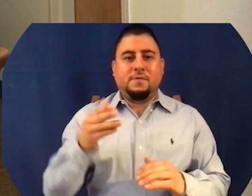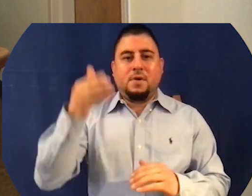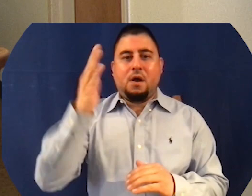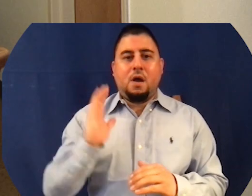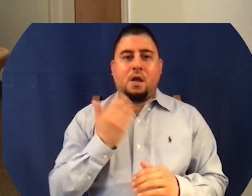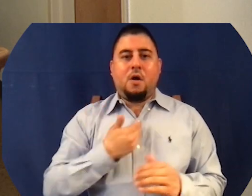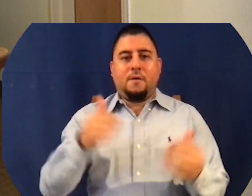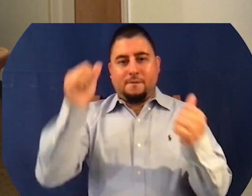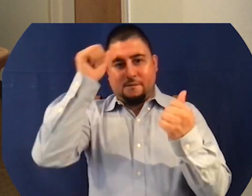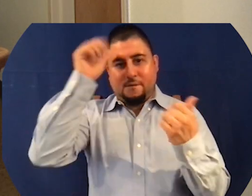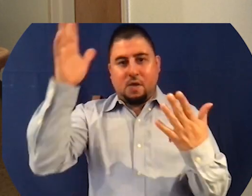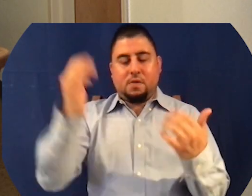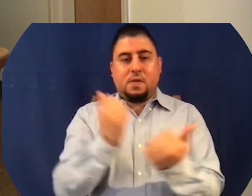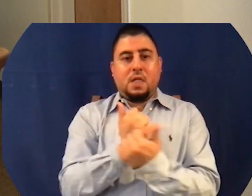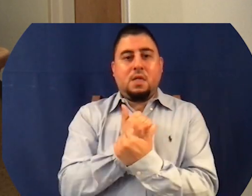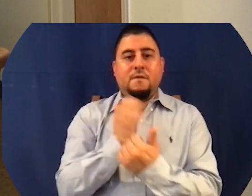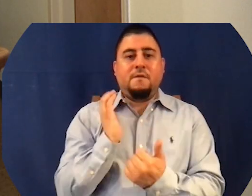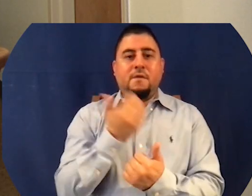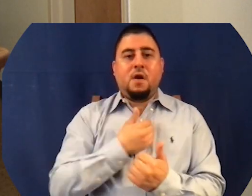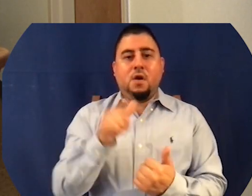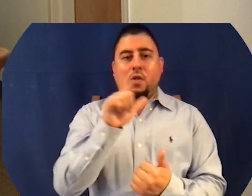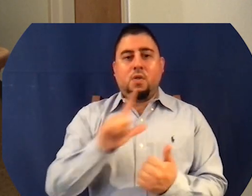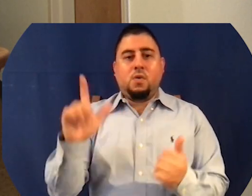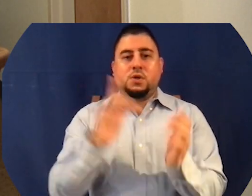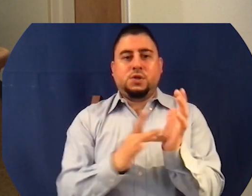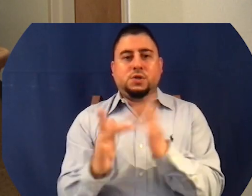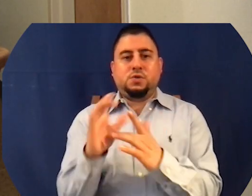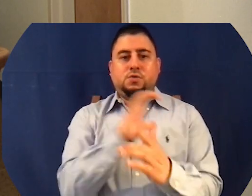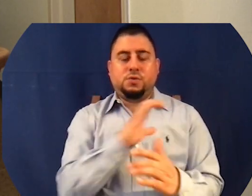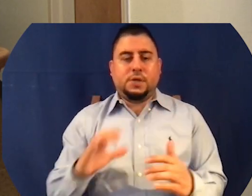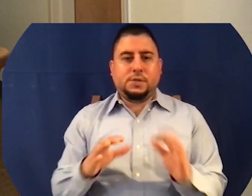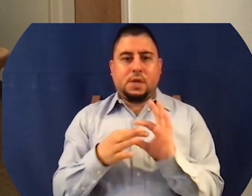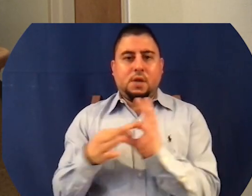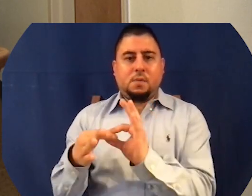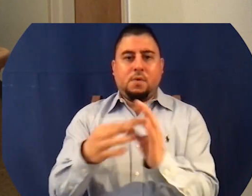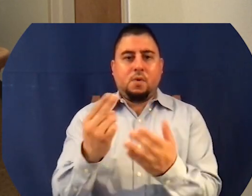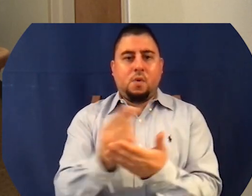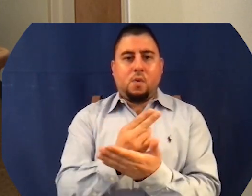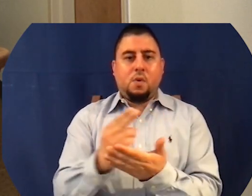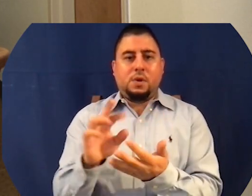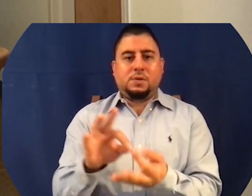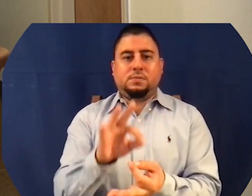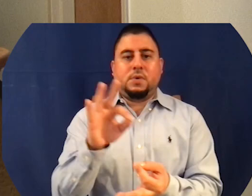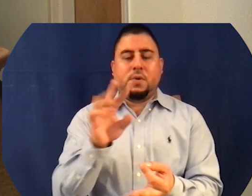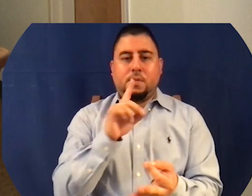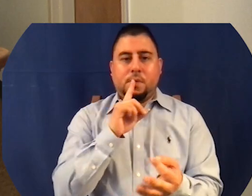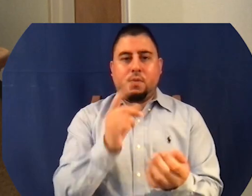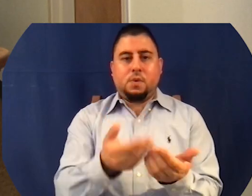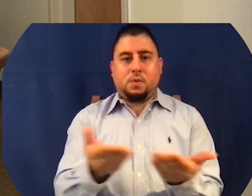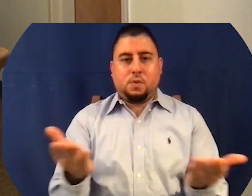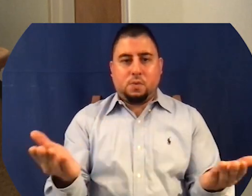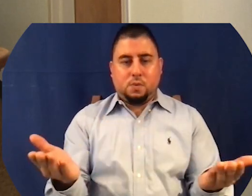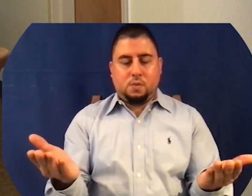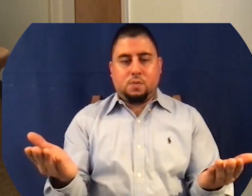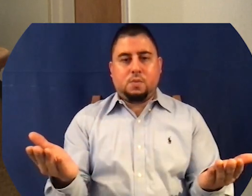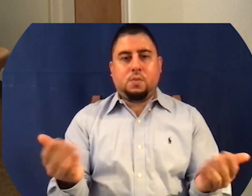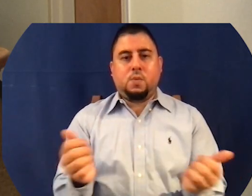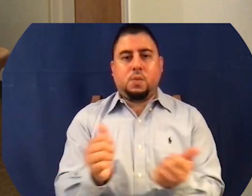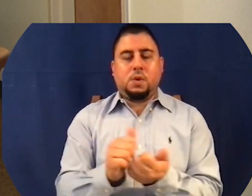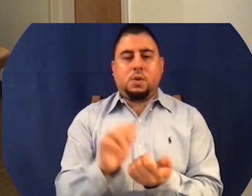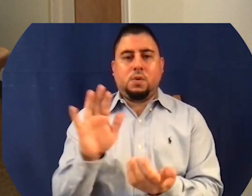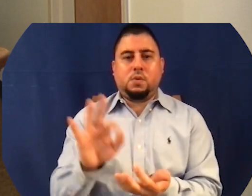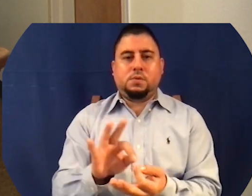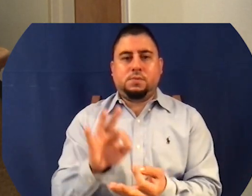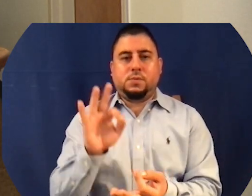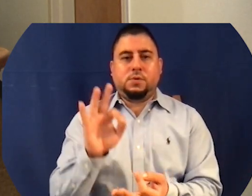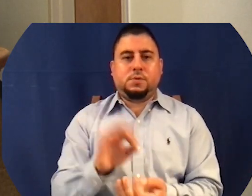God our Father, the love of our Lord Jesus Christ, and the communion of the Holy Spirit be with you all. And with